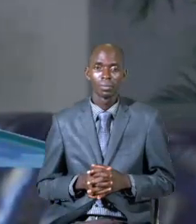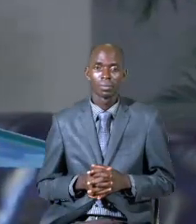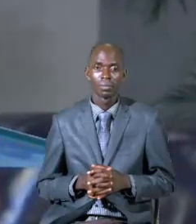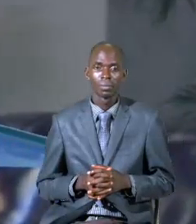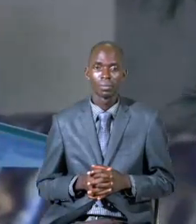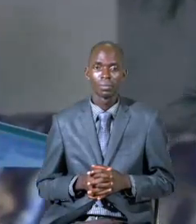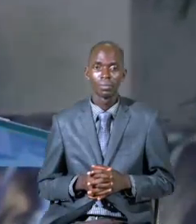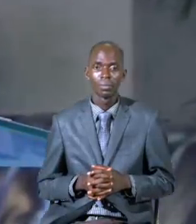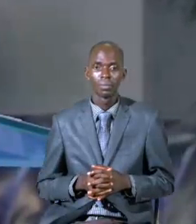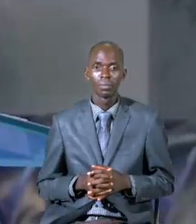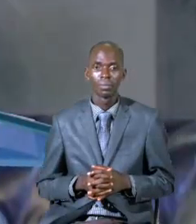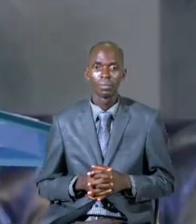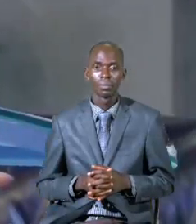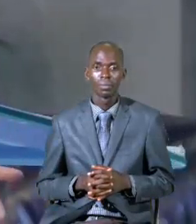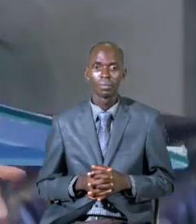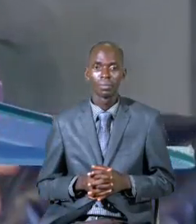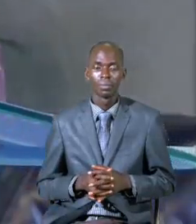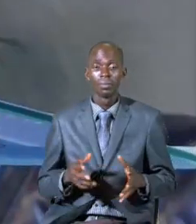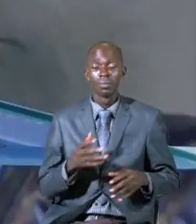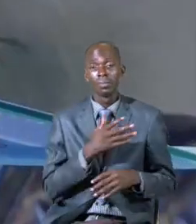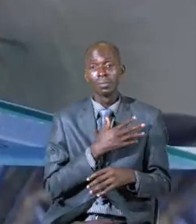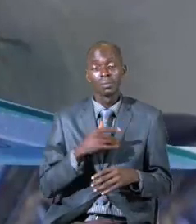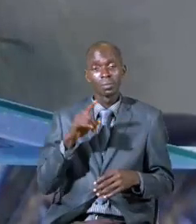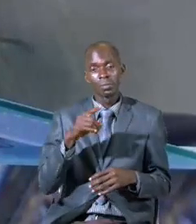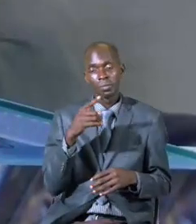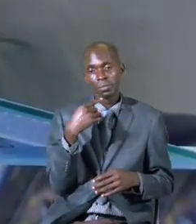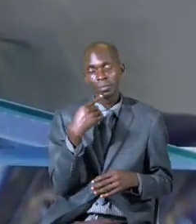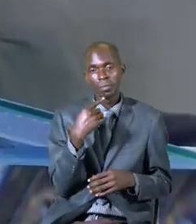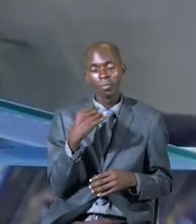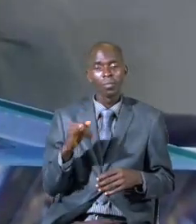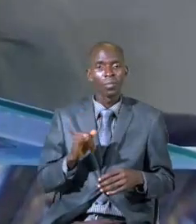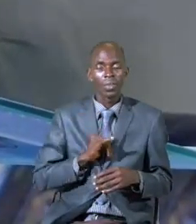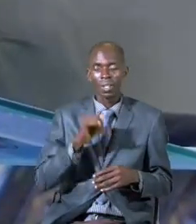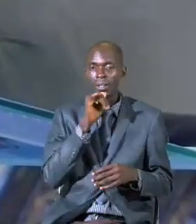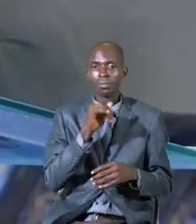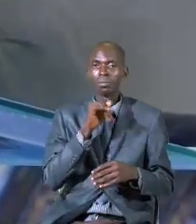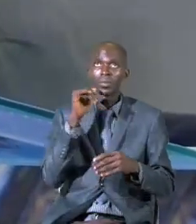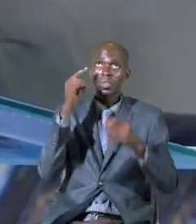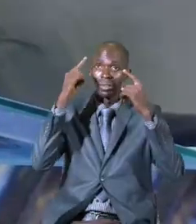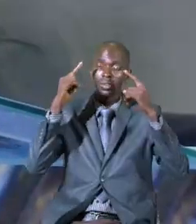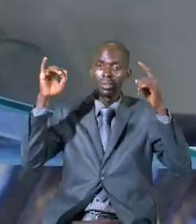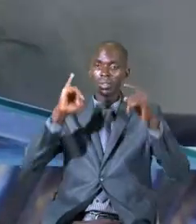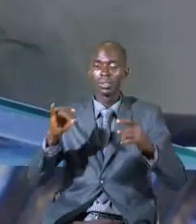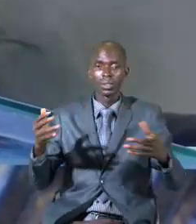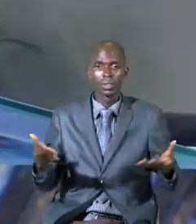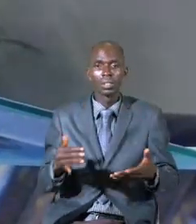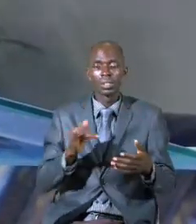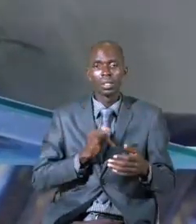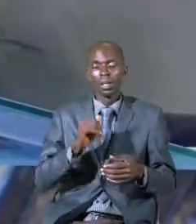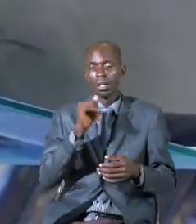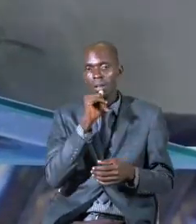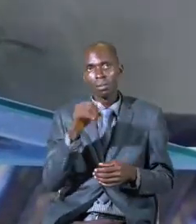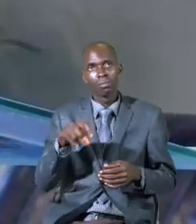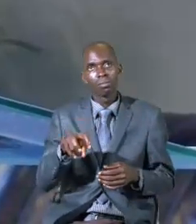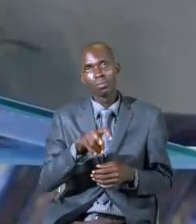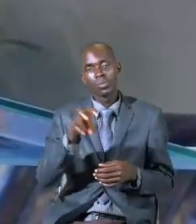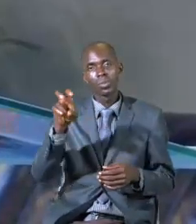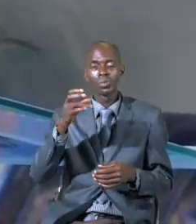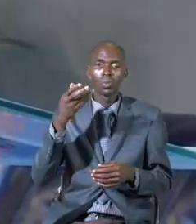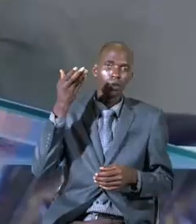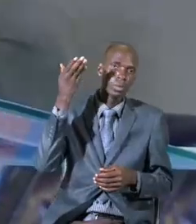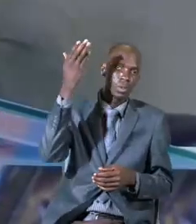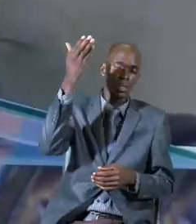say, I'm not succeeding here, I'm traveling over there, wait before you travel.